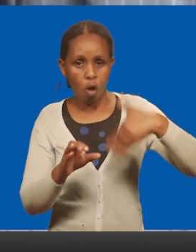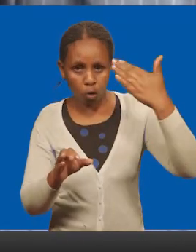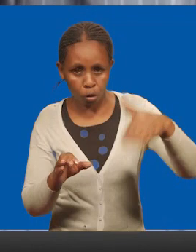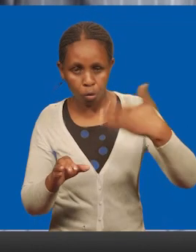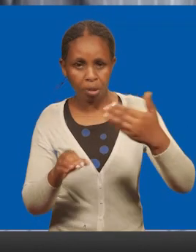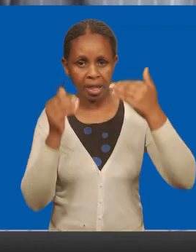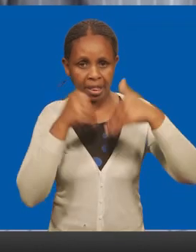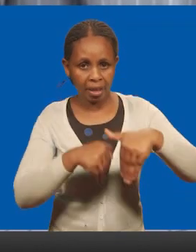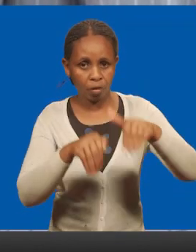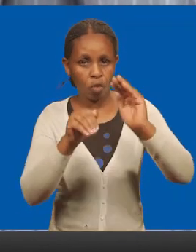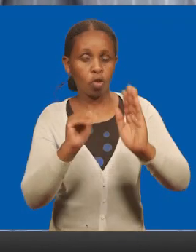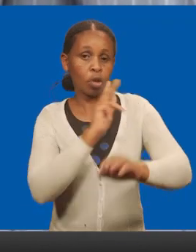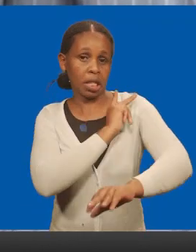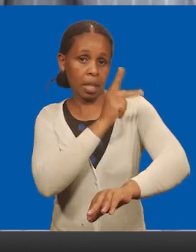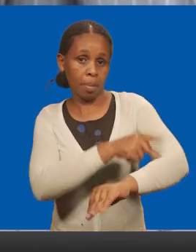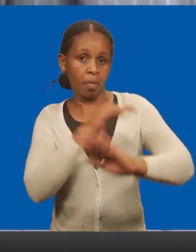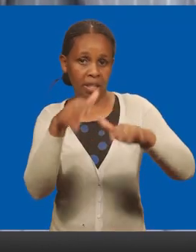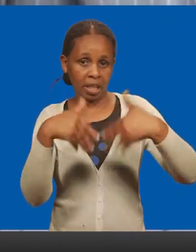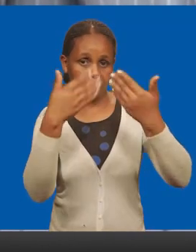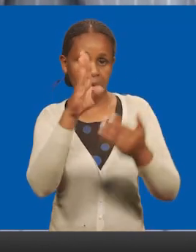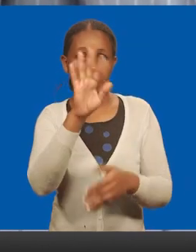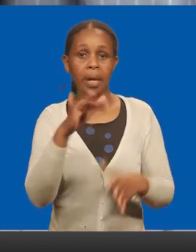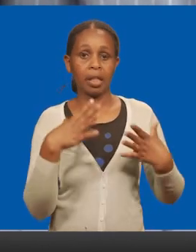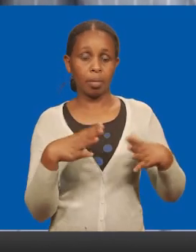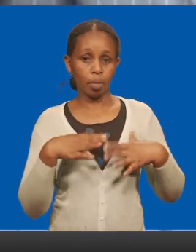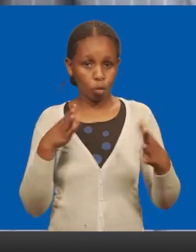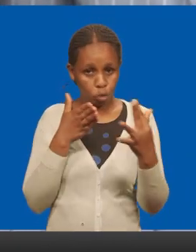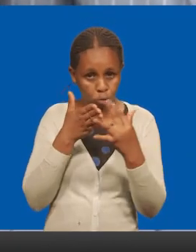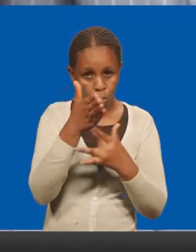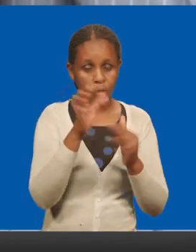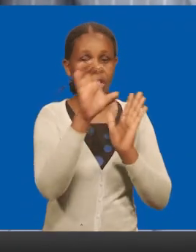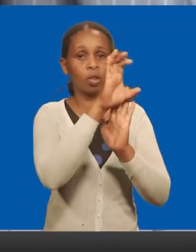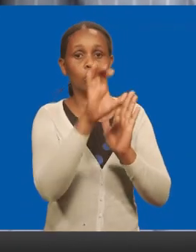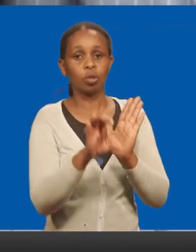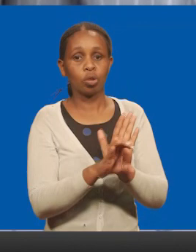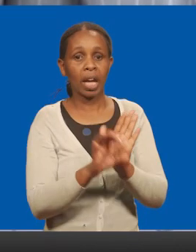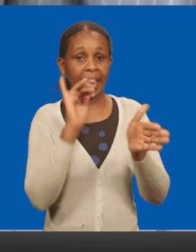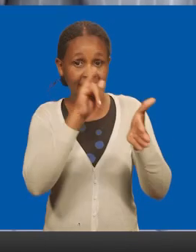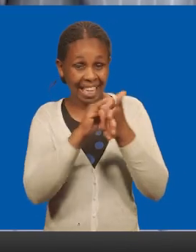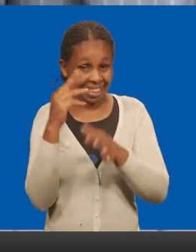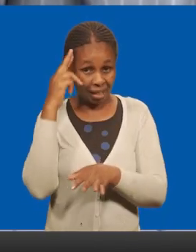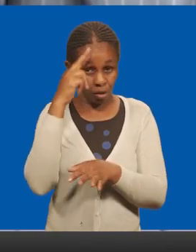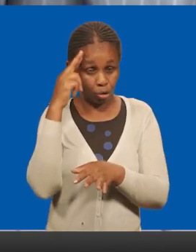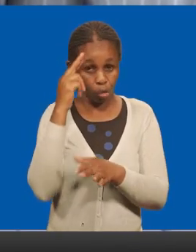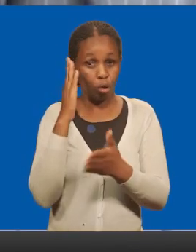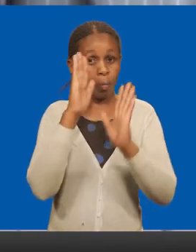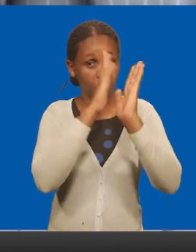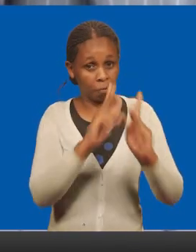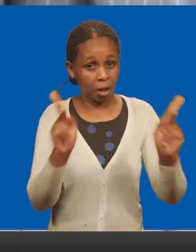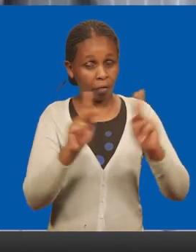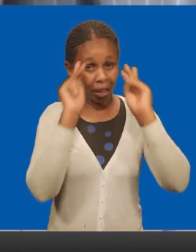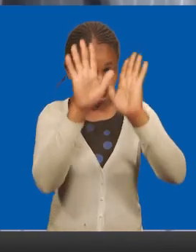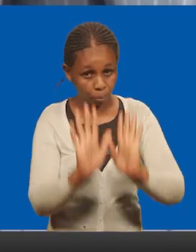all exercise powers donated to them by the people through the constitution. And for that reason, it is